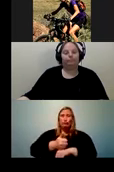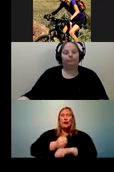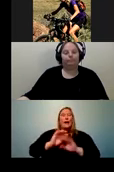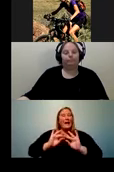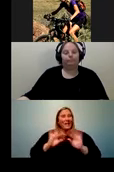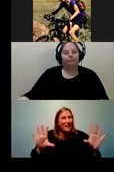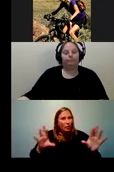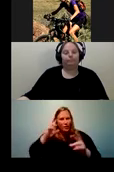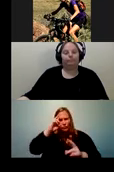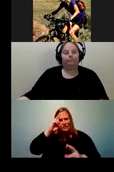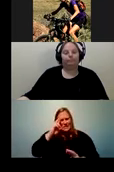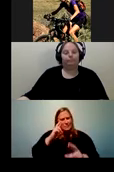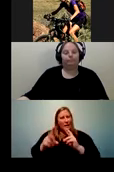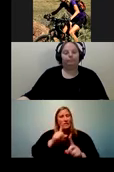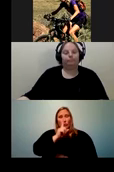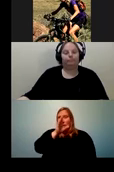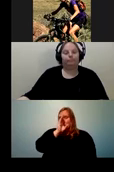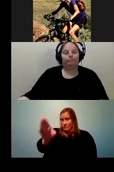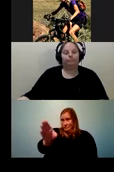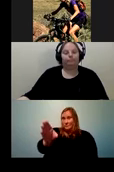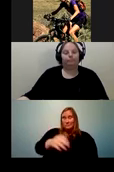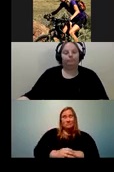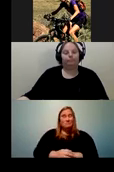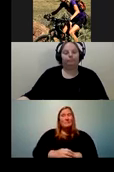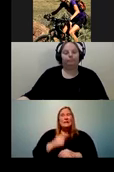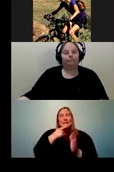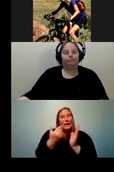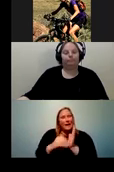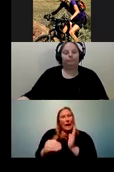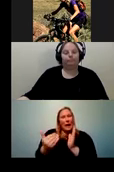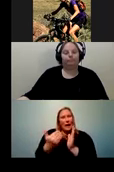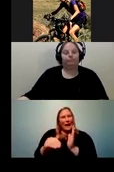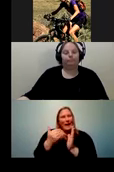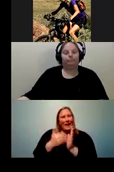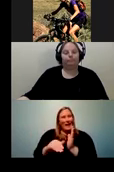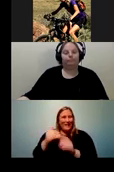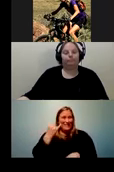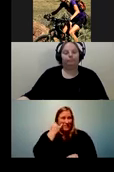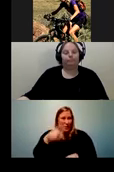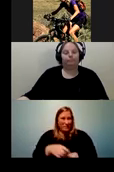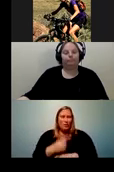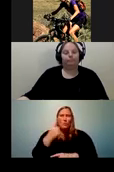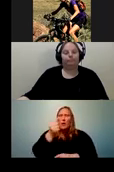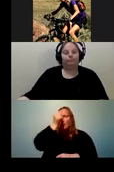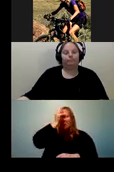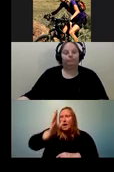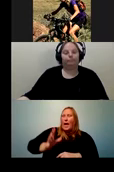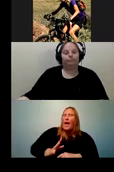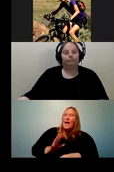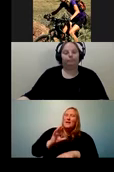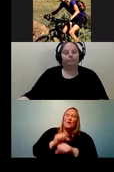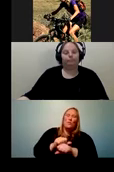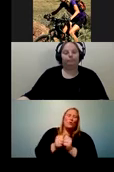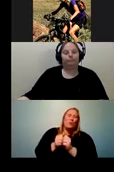upfront, in a way that the client understands, and repeat it as often as possible. I worked with this one guy. Oh my gosh, he was just awesome. His